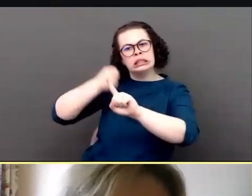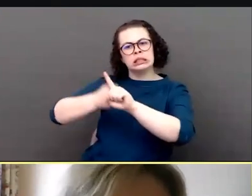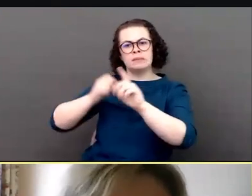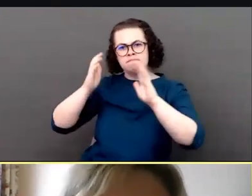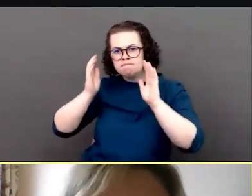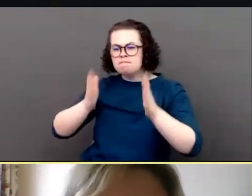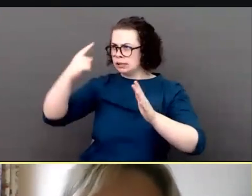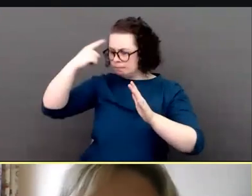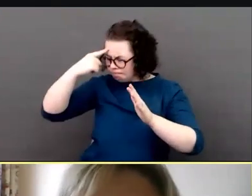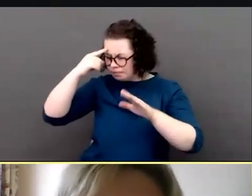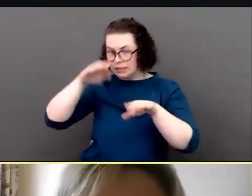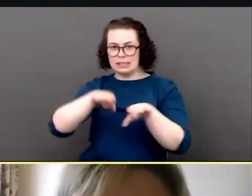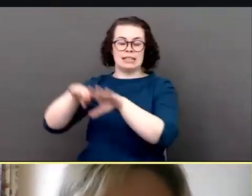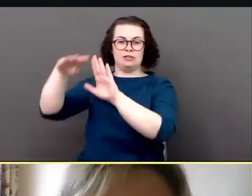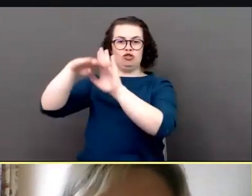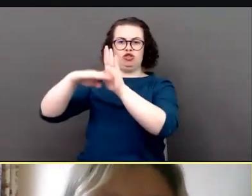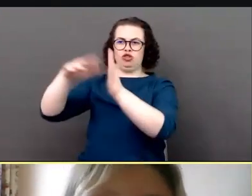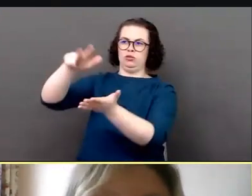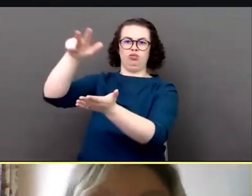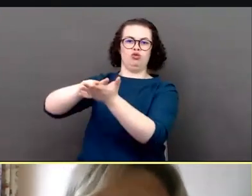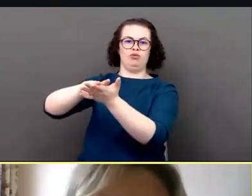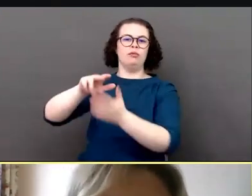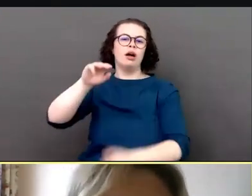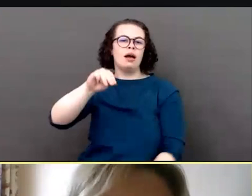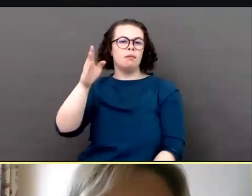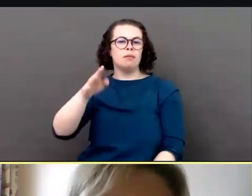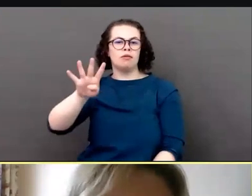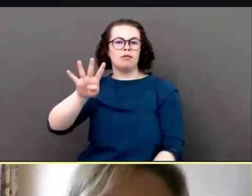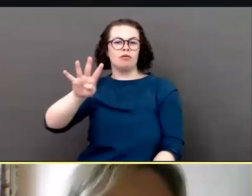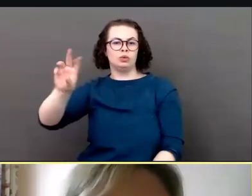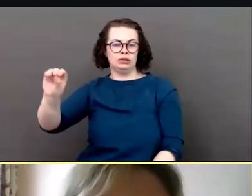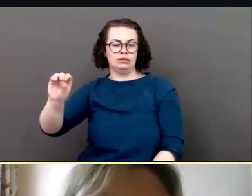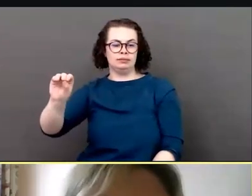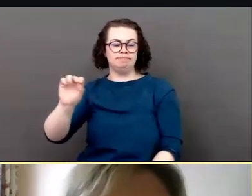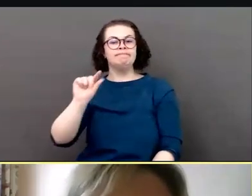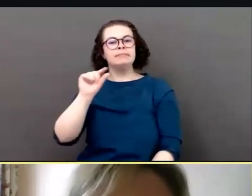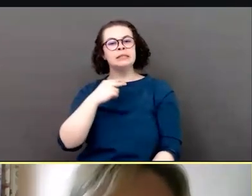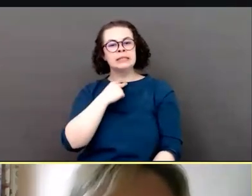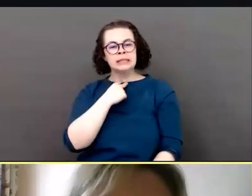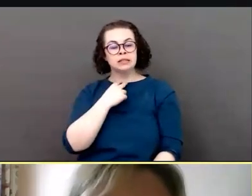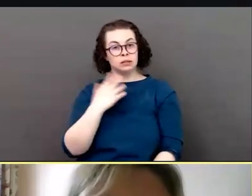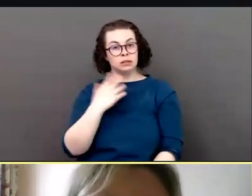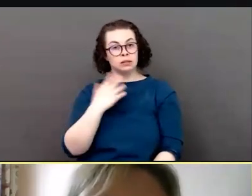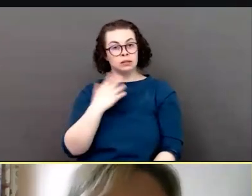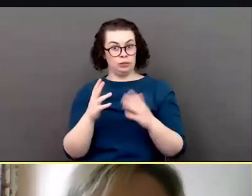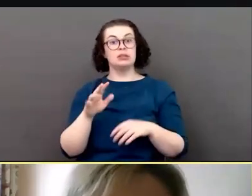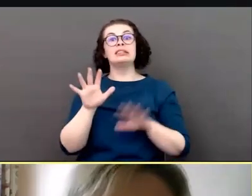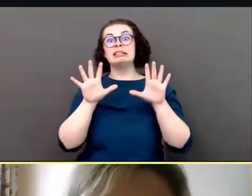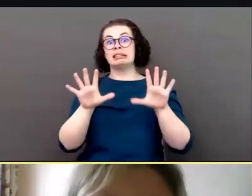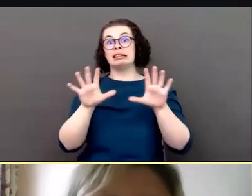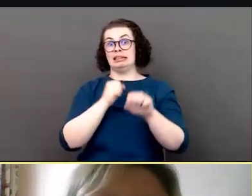approved, because unfortunately, more than 10 years ago, there was still a lot of resistance to